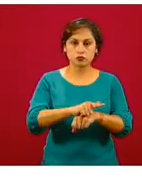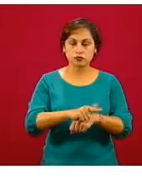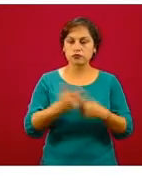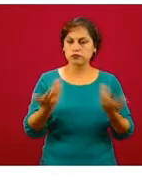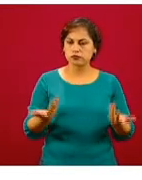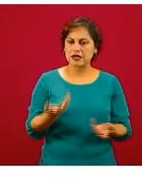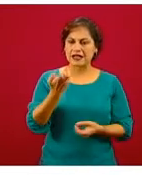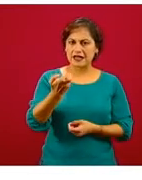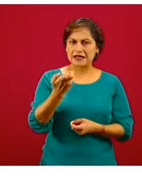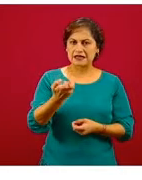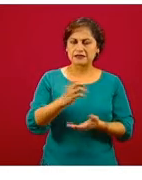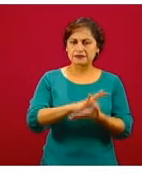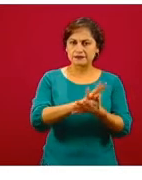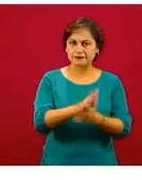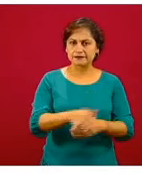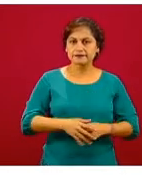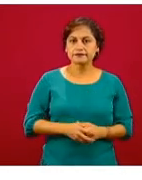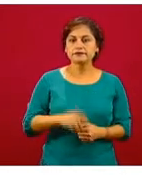gay person.